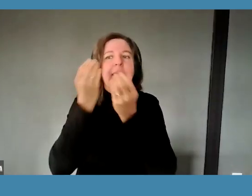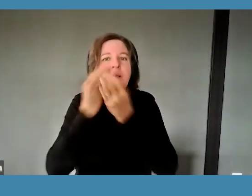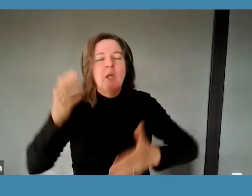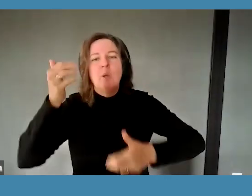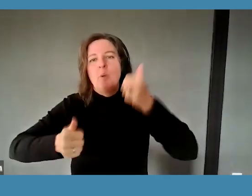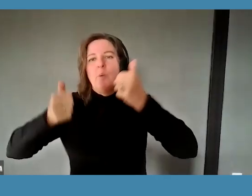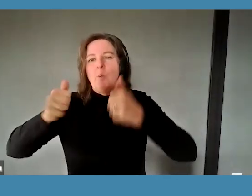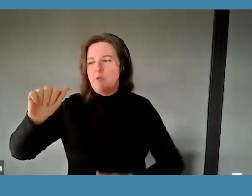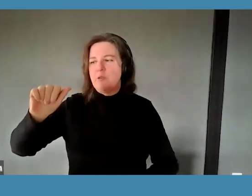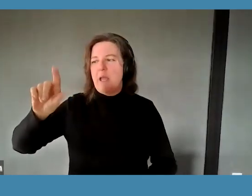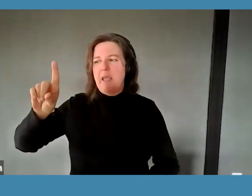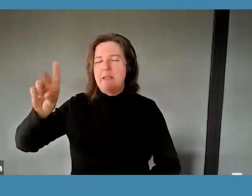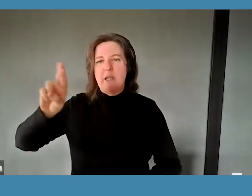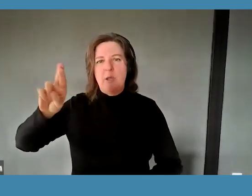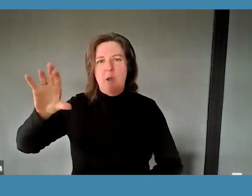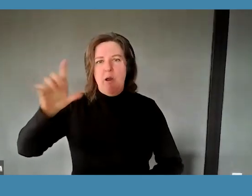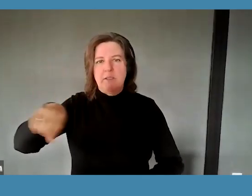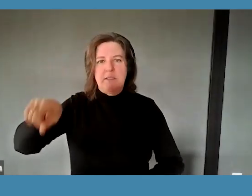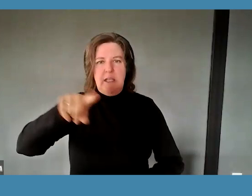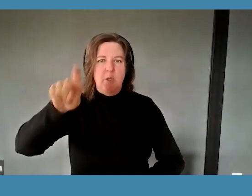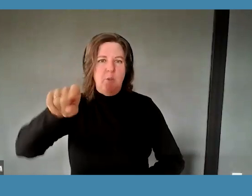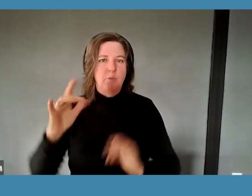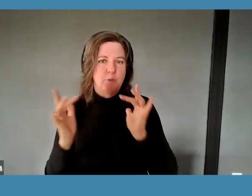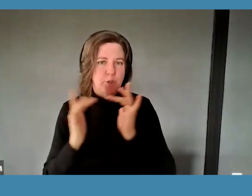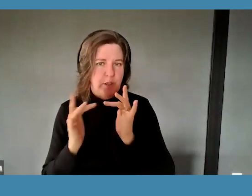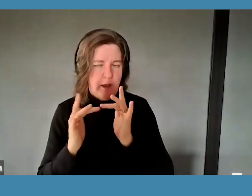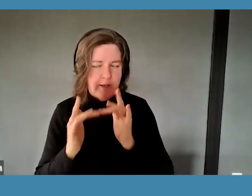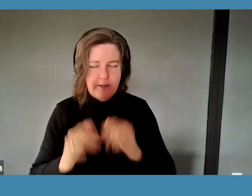ADRC that you should be contacting.